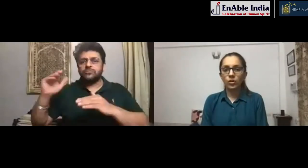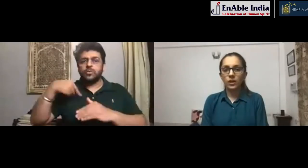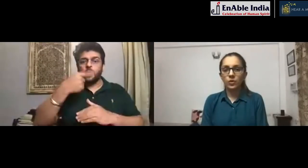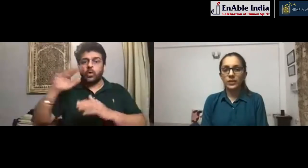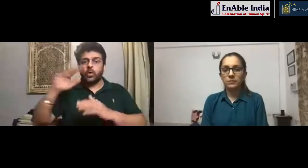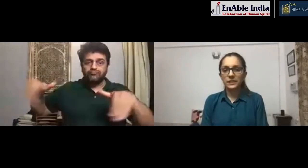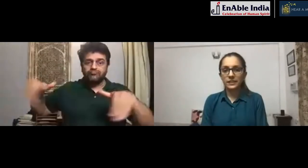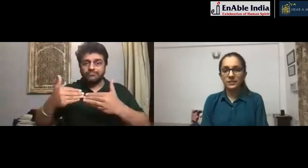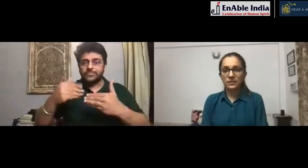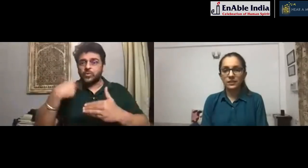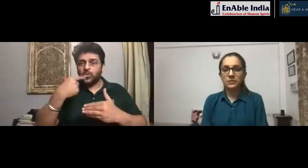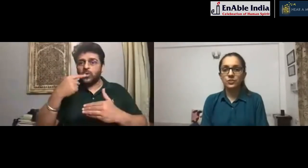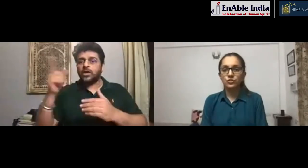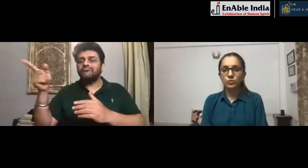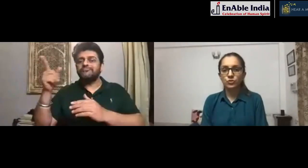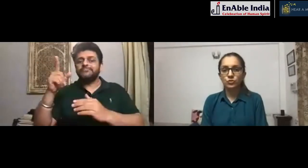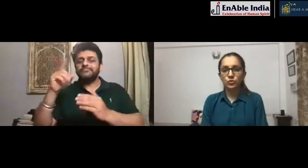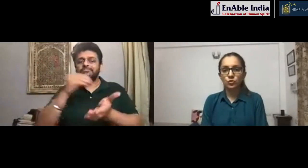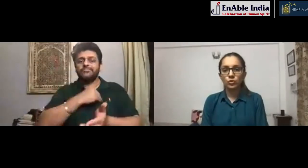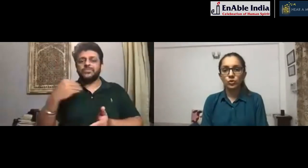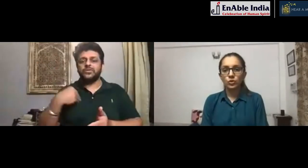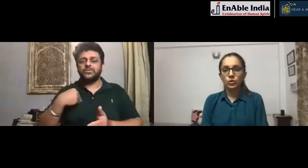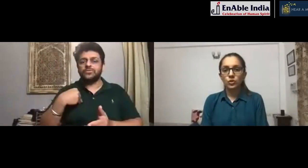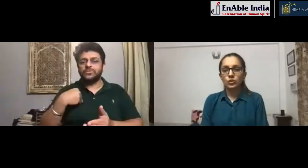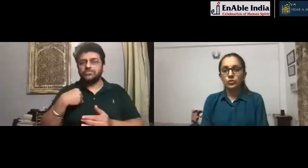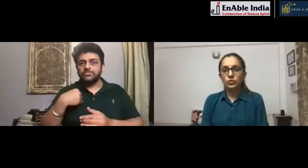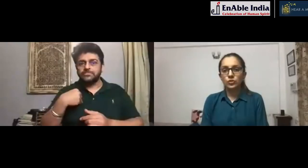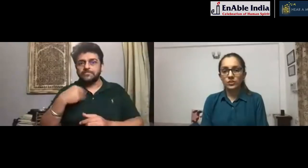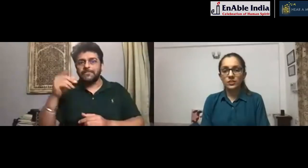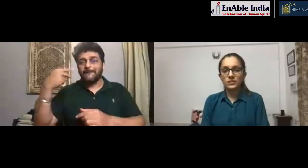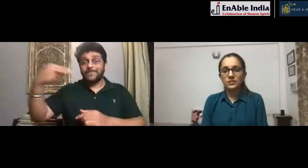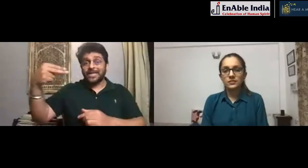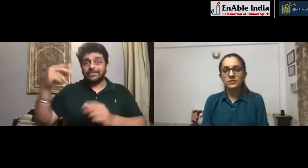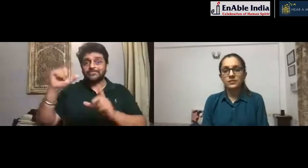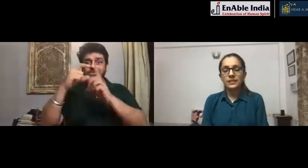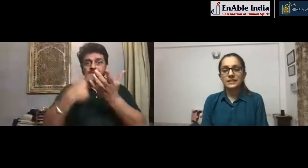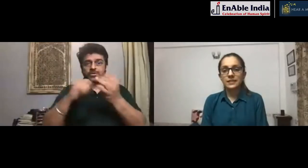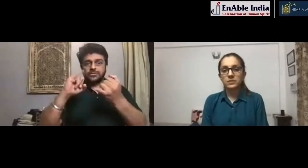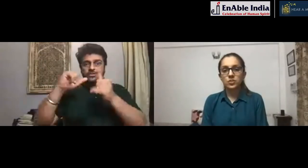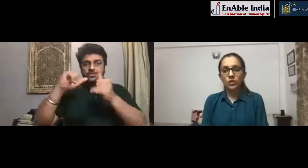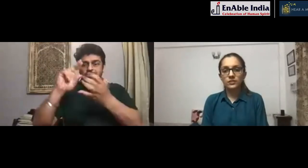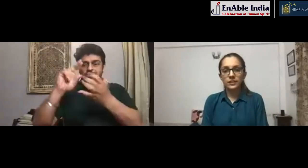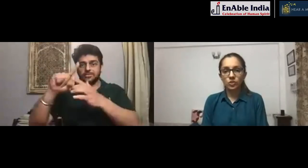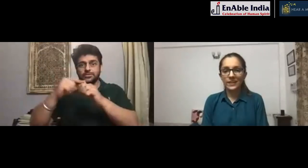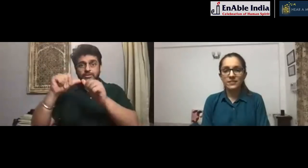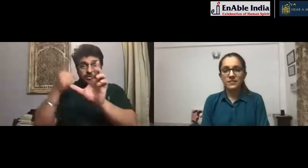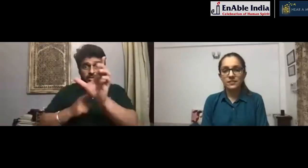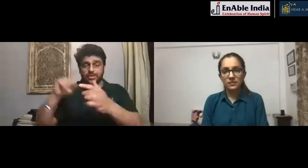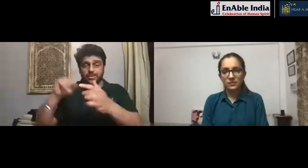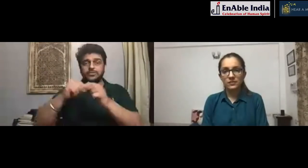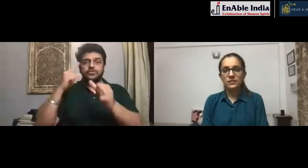Now we'll begin. Let me introduce you to doctor. His name is Dr.